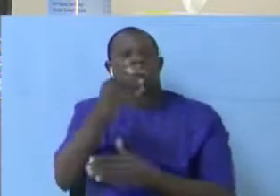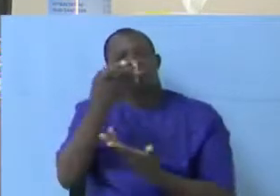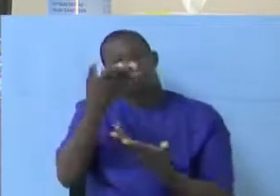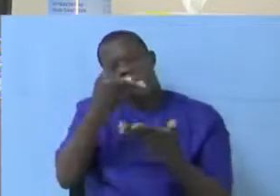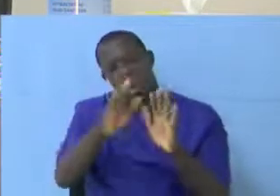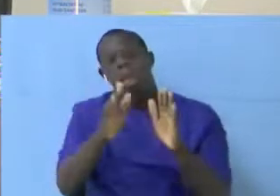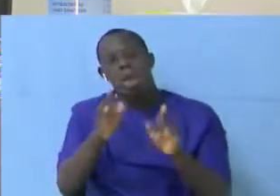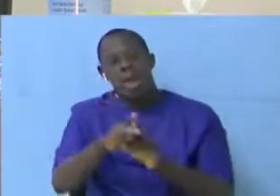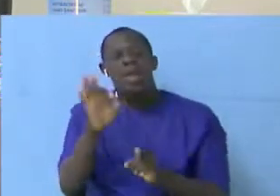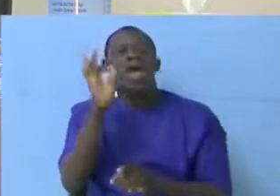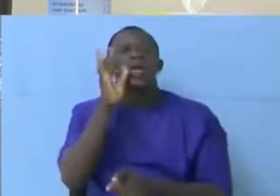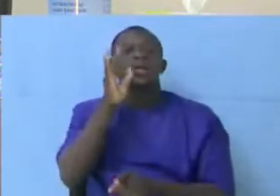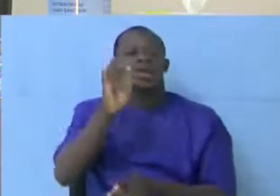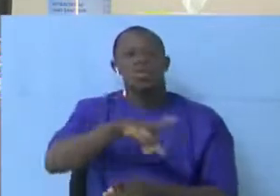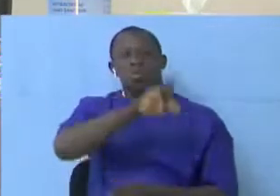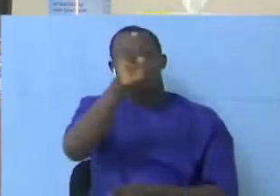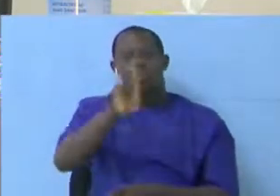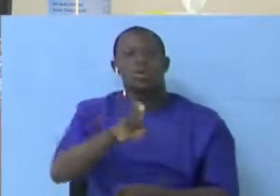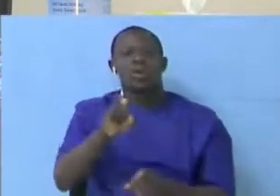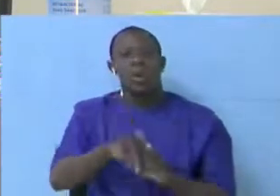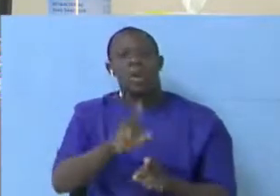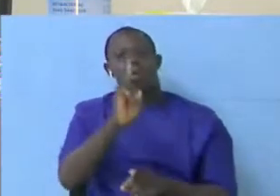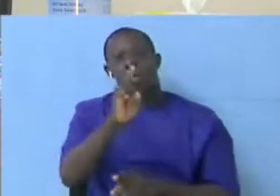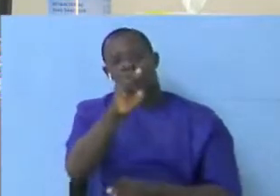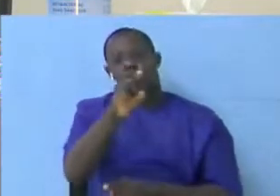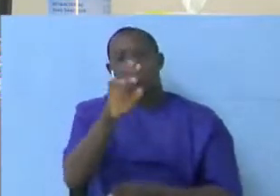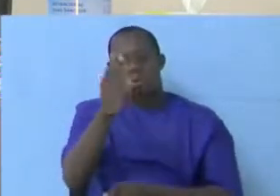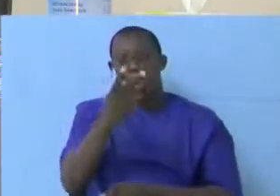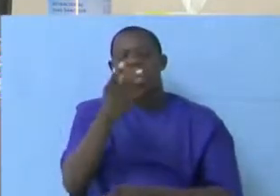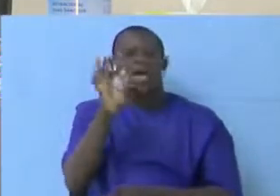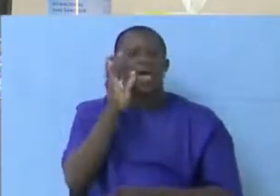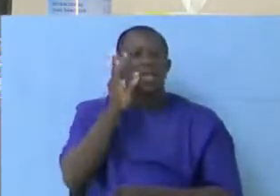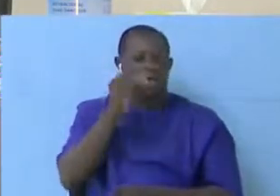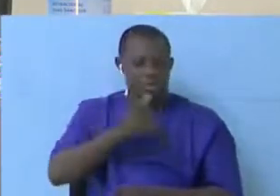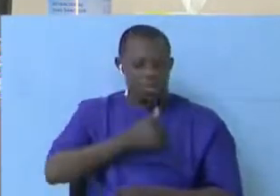answering them. But you would answer my question.